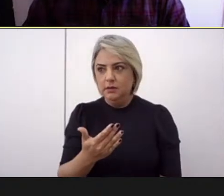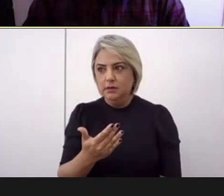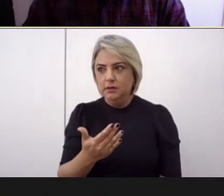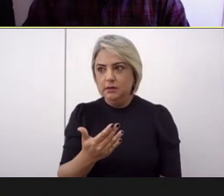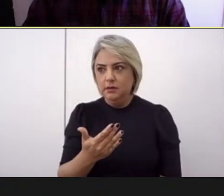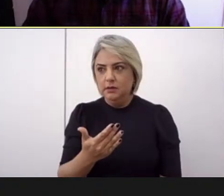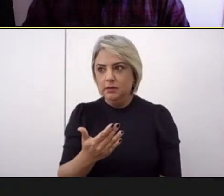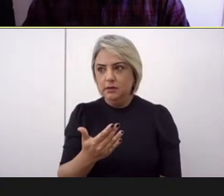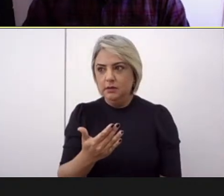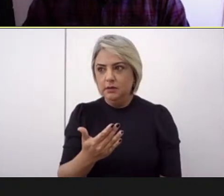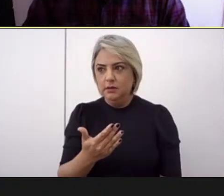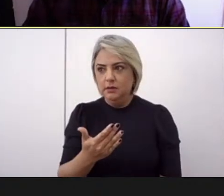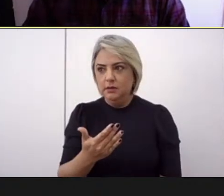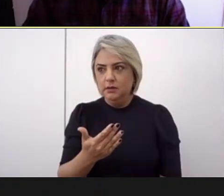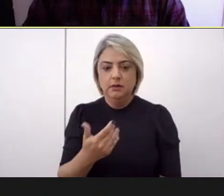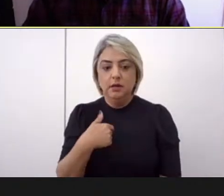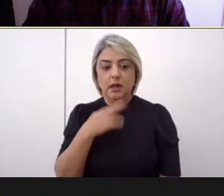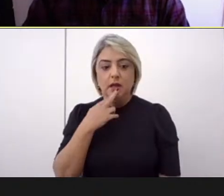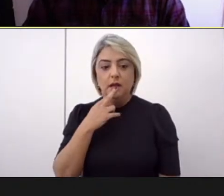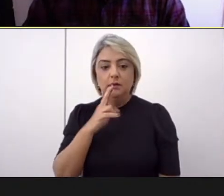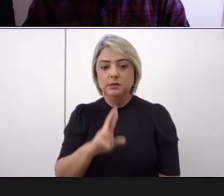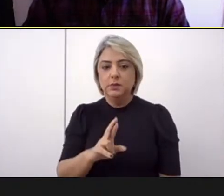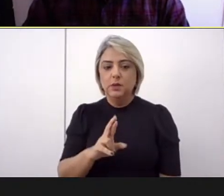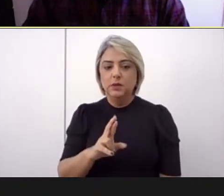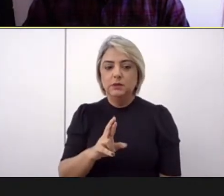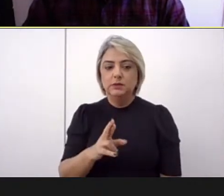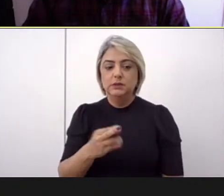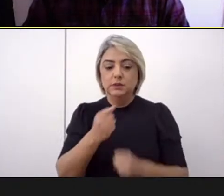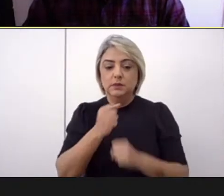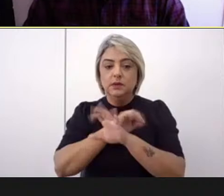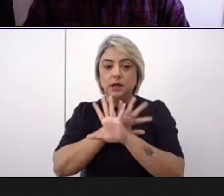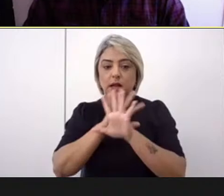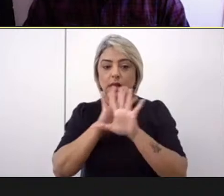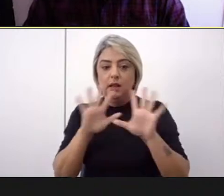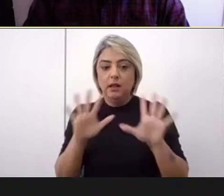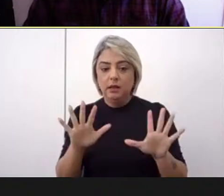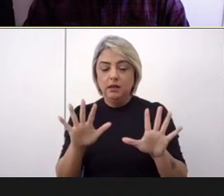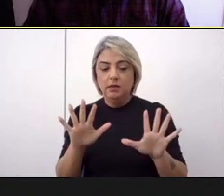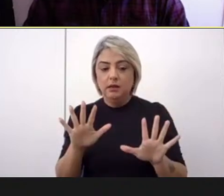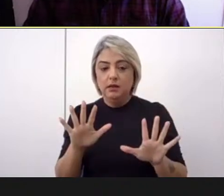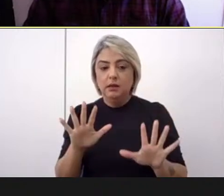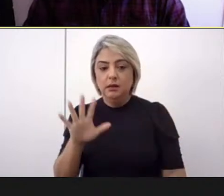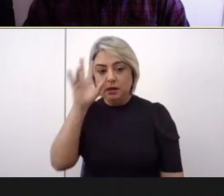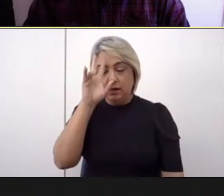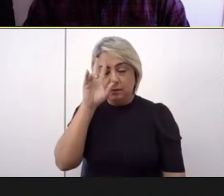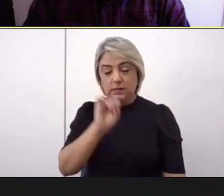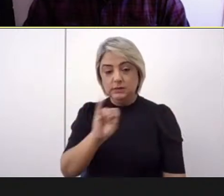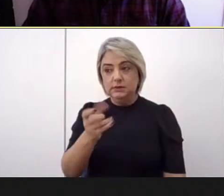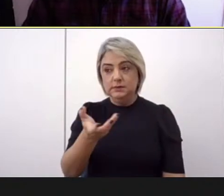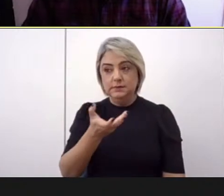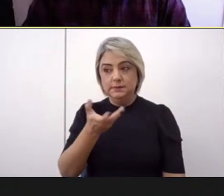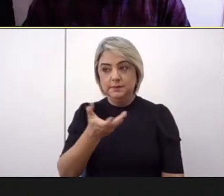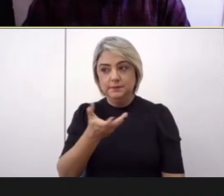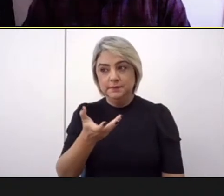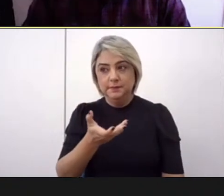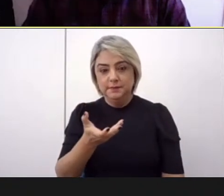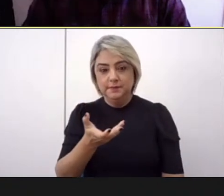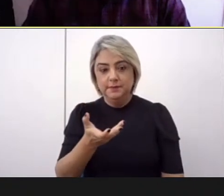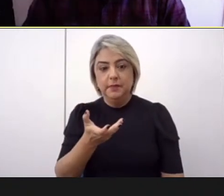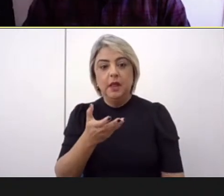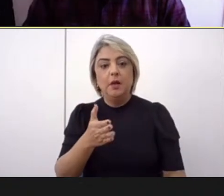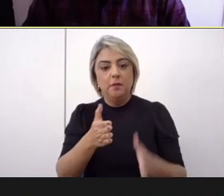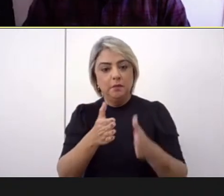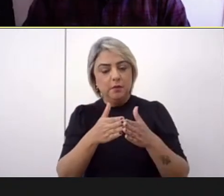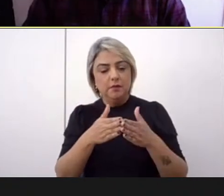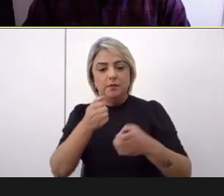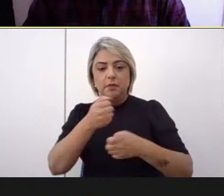response. I would like to remember everyone, if you want to ask your questions, please write down in the chat. You